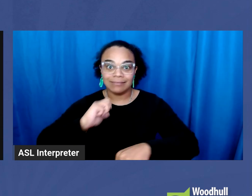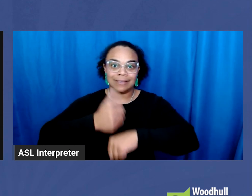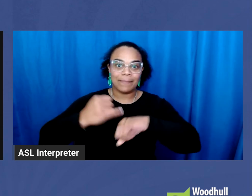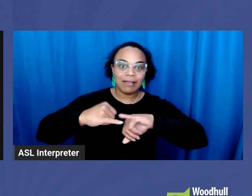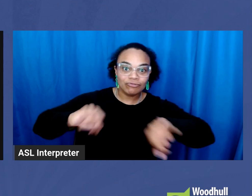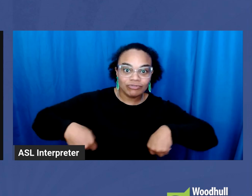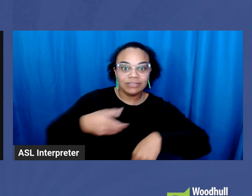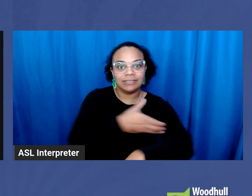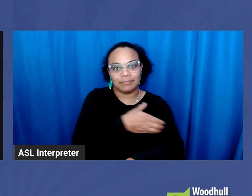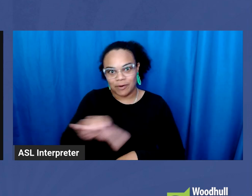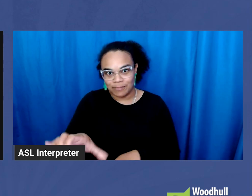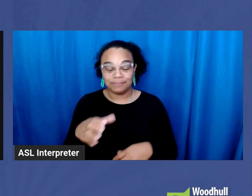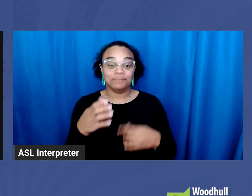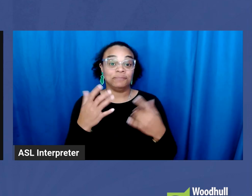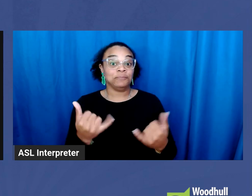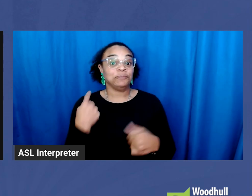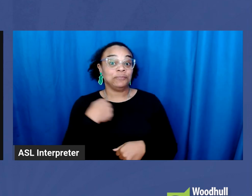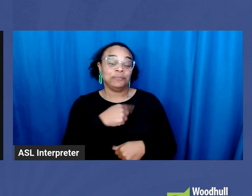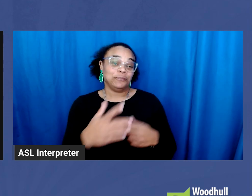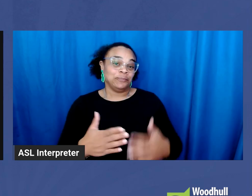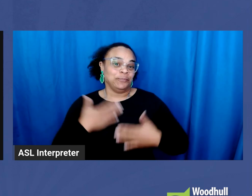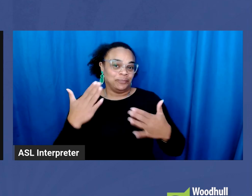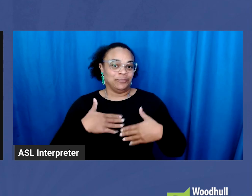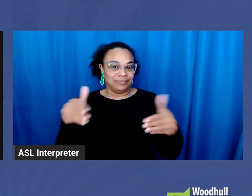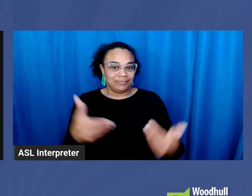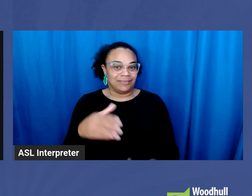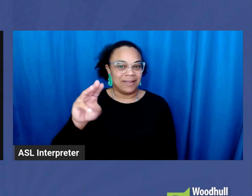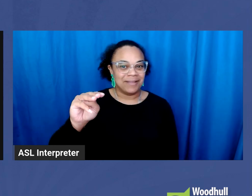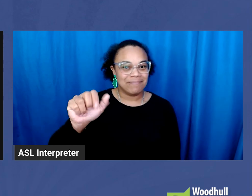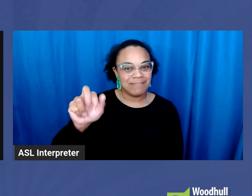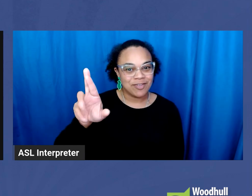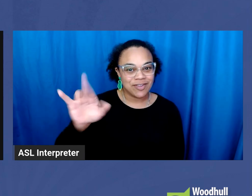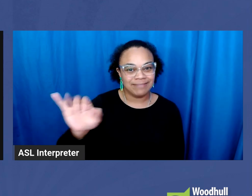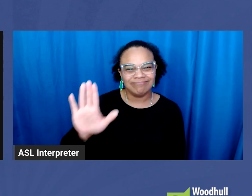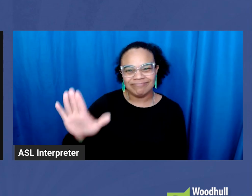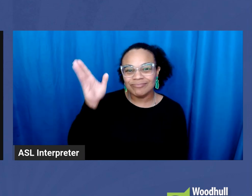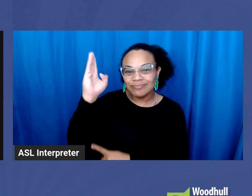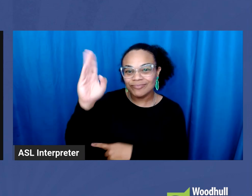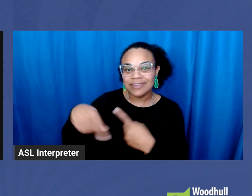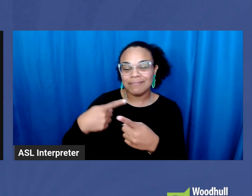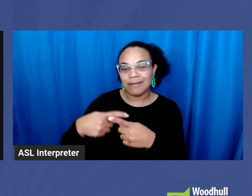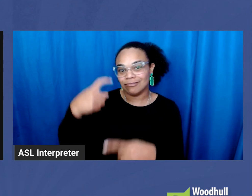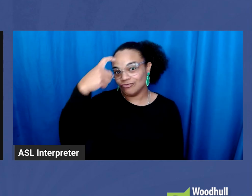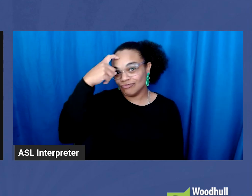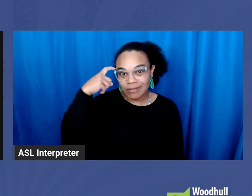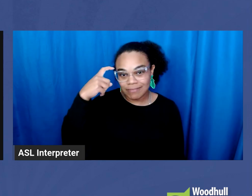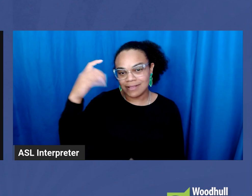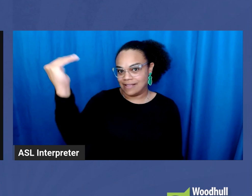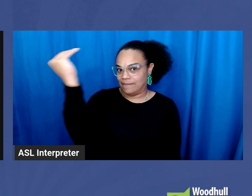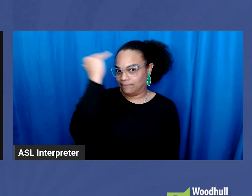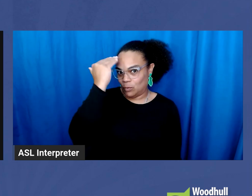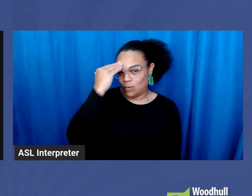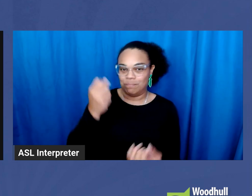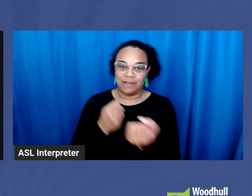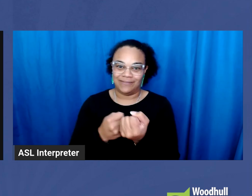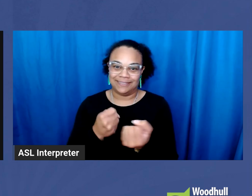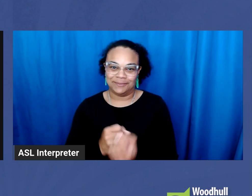empowerment. Now we're so glad to introduce Mari's presentation on trauma-informed advocacy.